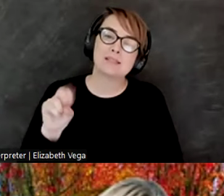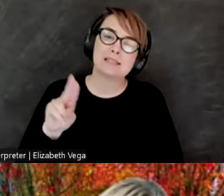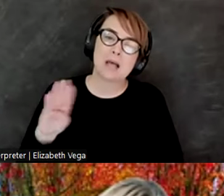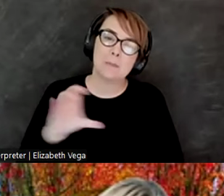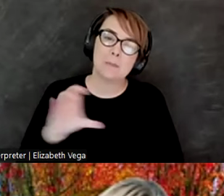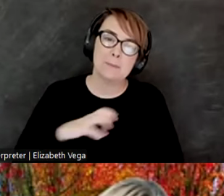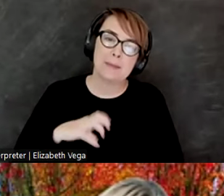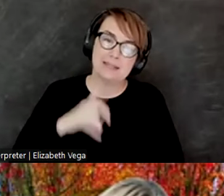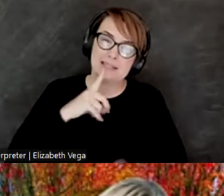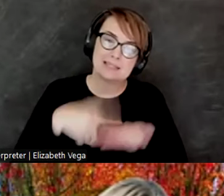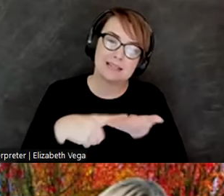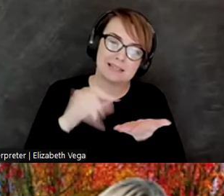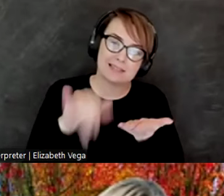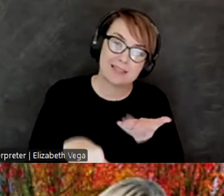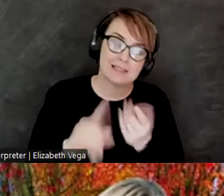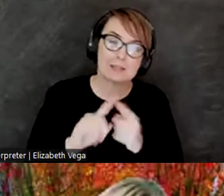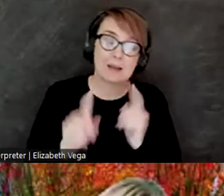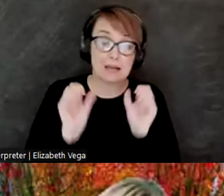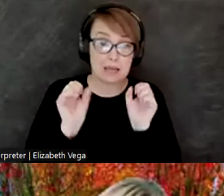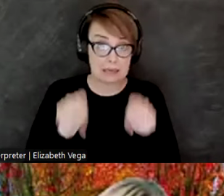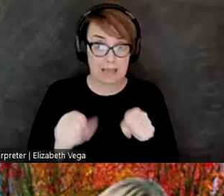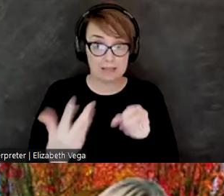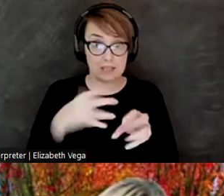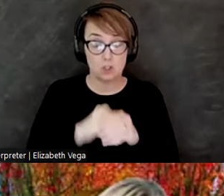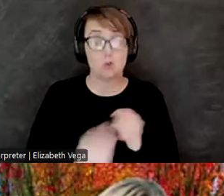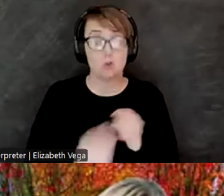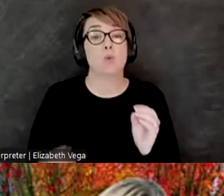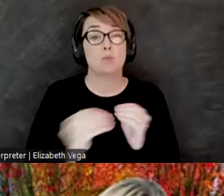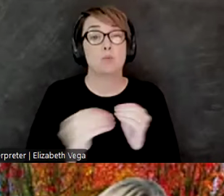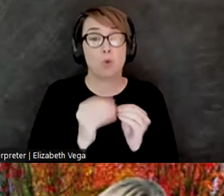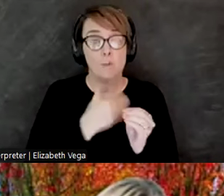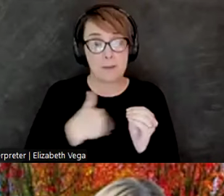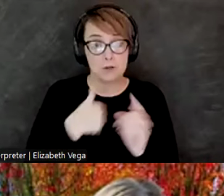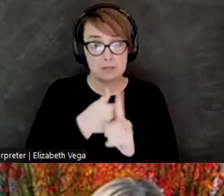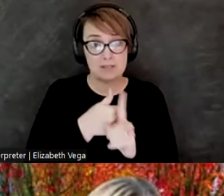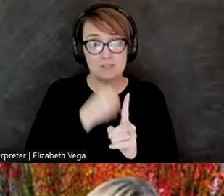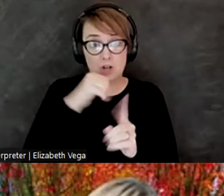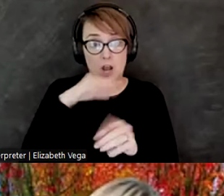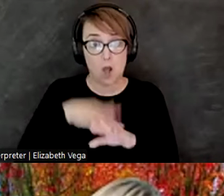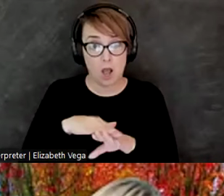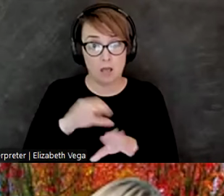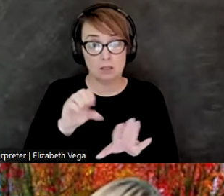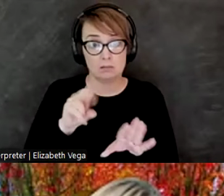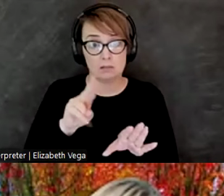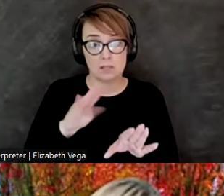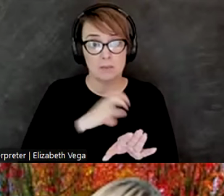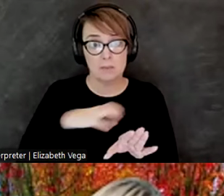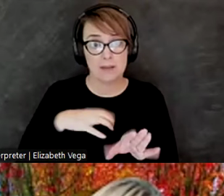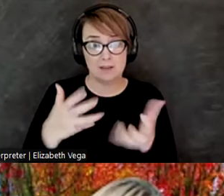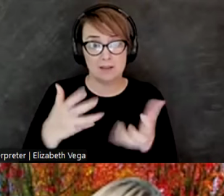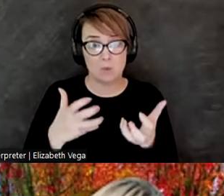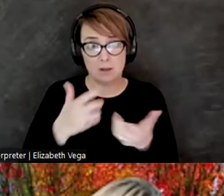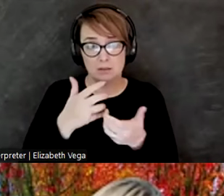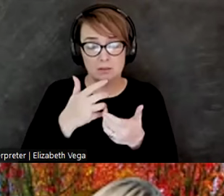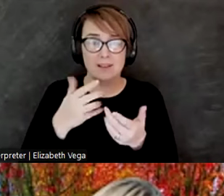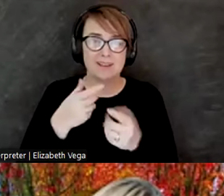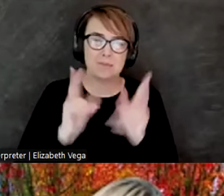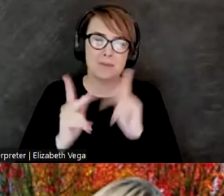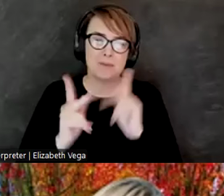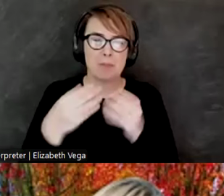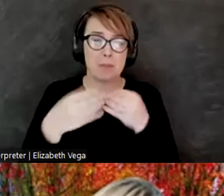will this then can this include additional members who are not in the subcommittee who may be interested, individuals in the public who